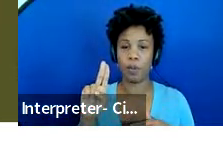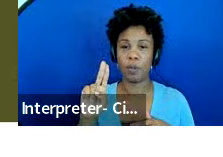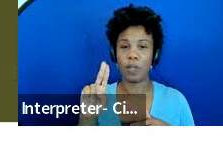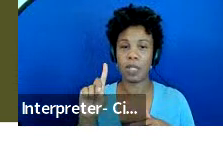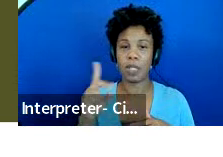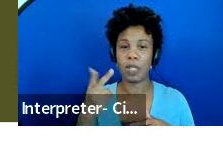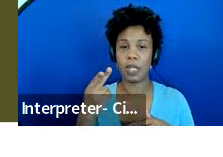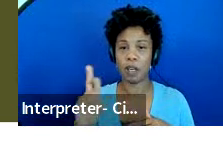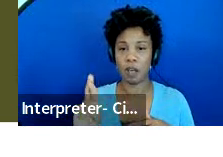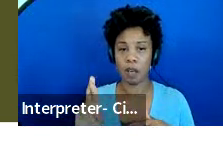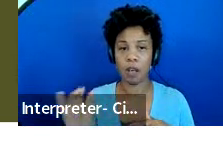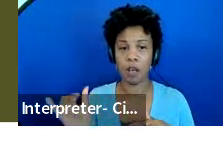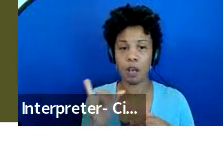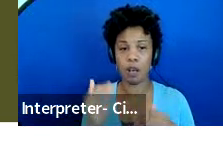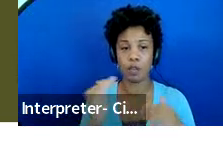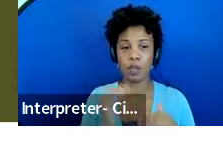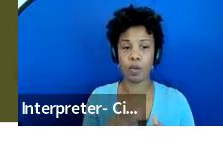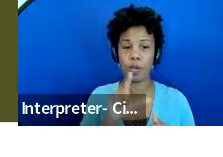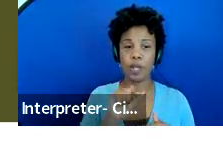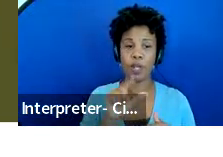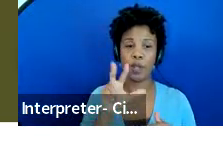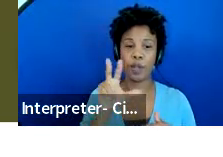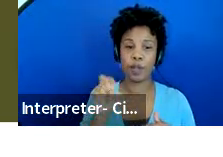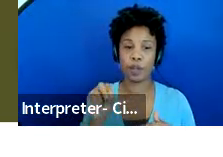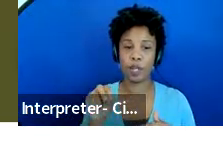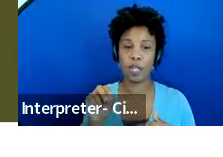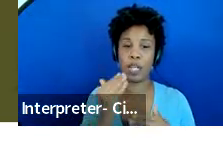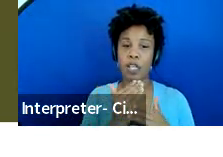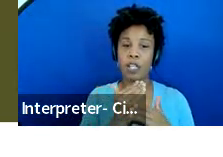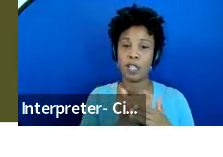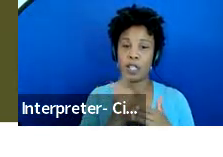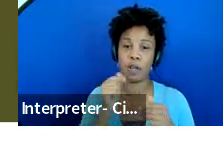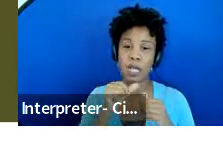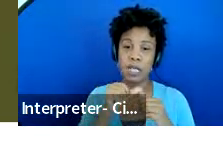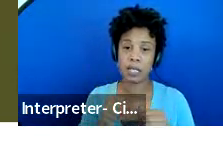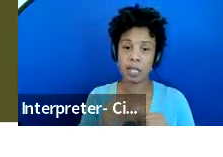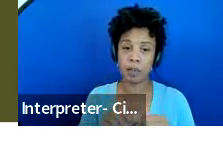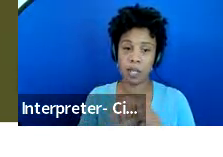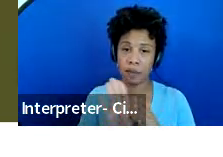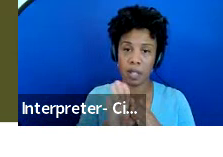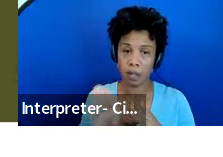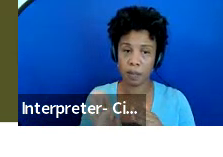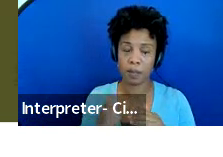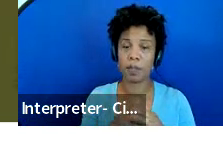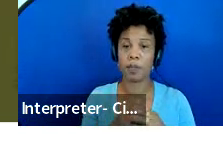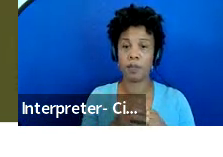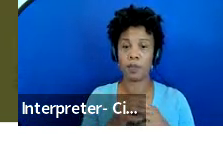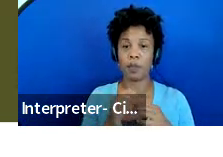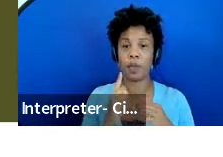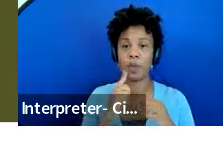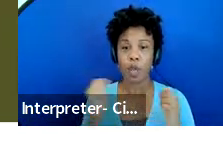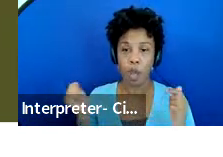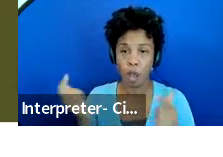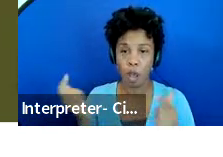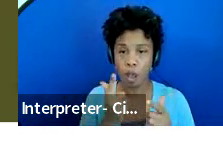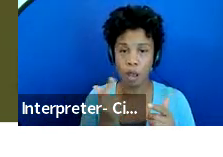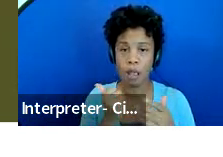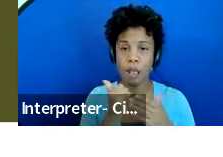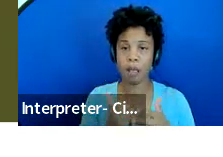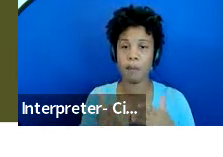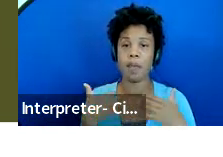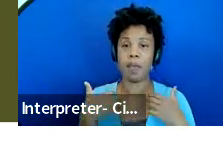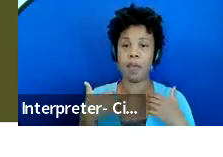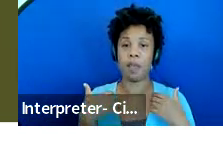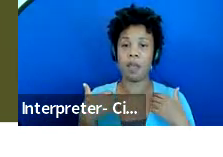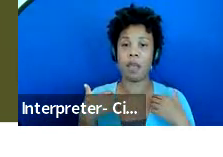for healthy lives and well-being for all. And of course, when we say for all, this includes persons with disabilities. In addition